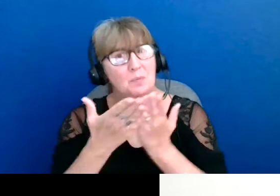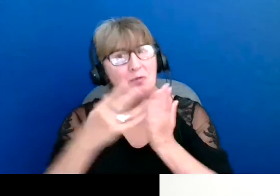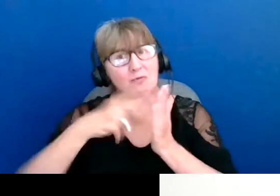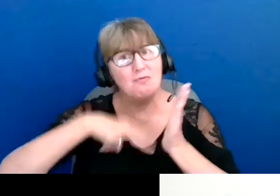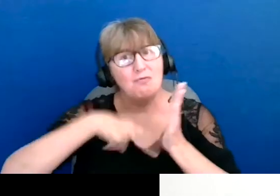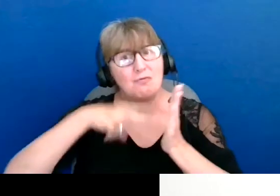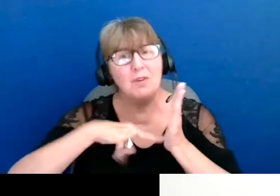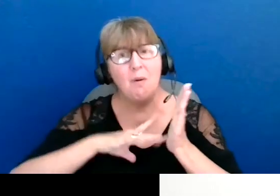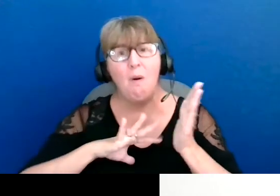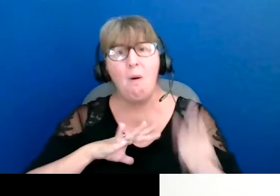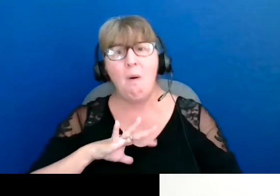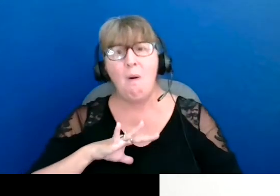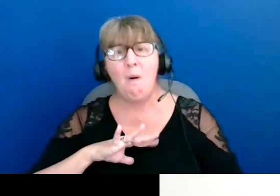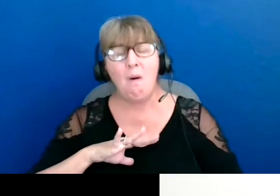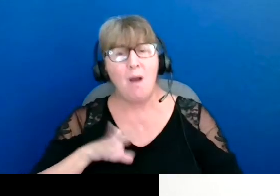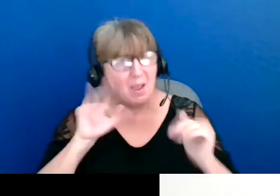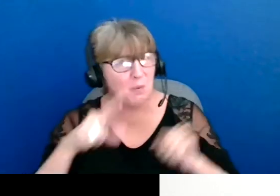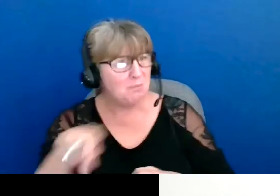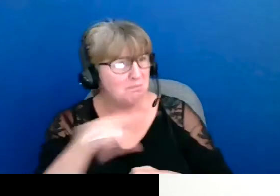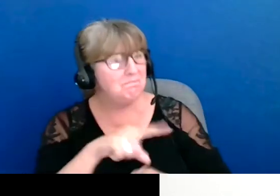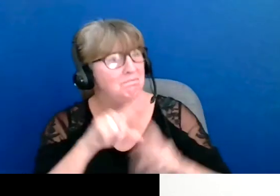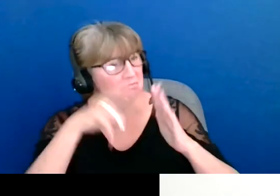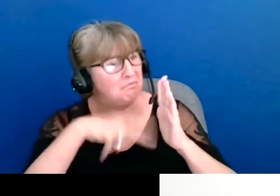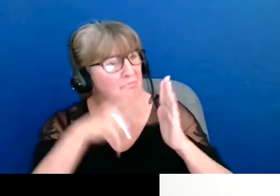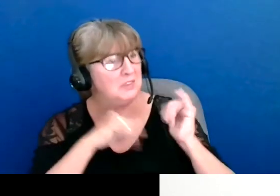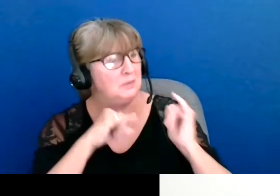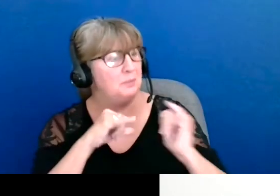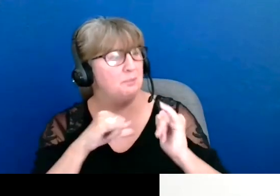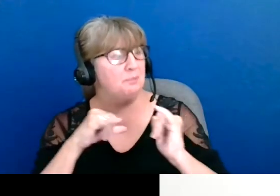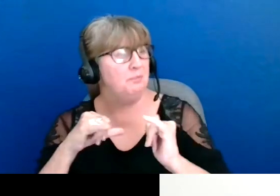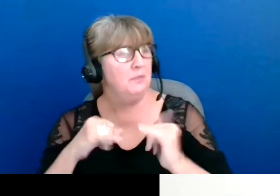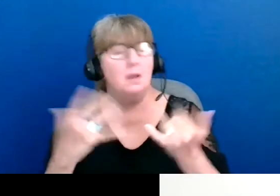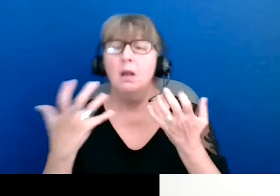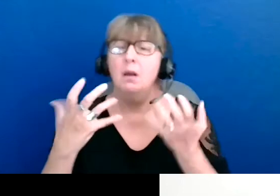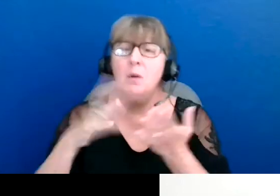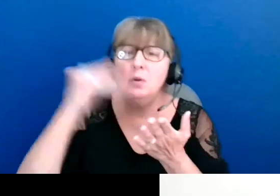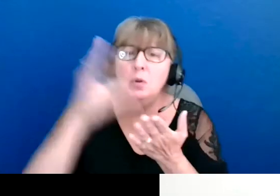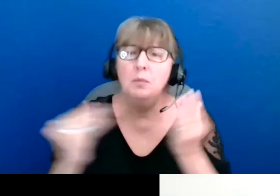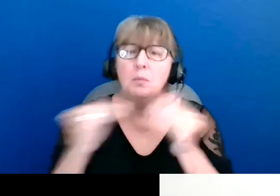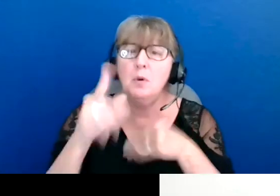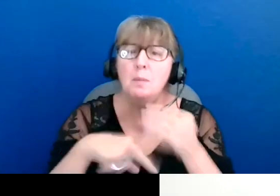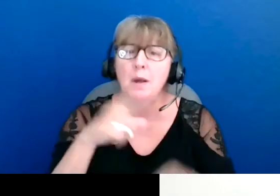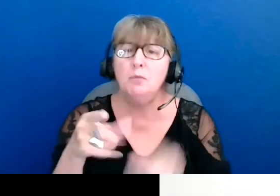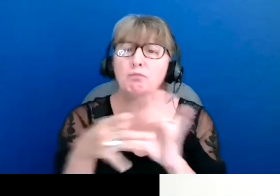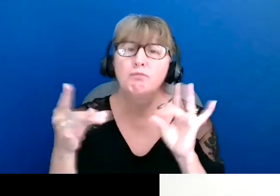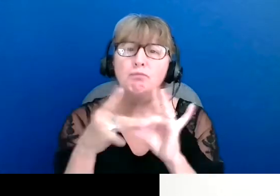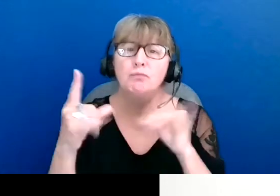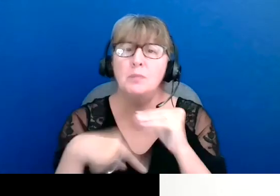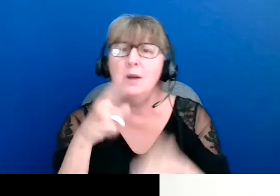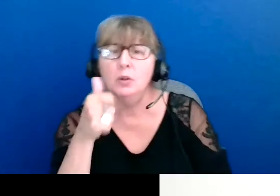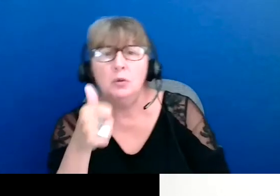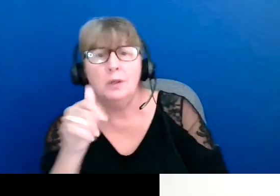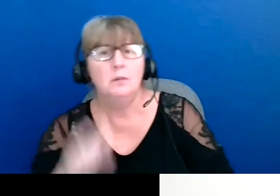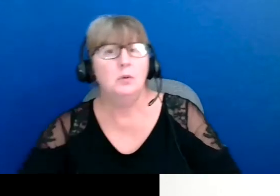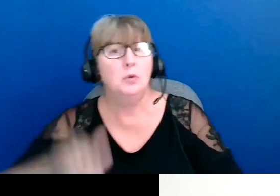the chance to read it as well. I'd love to start by learning a little bit more about you. Can you tell me about yourself? Where did you grow up, and how did you